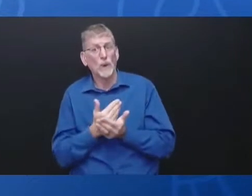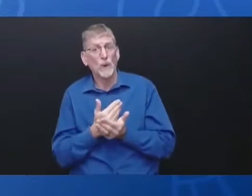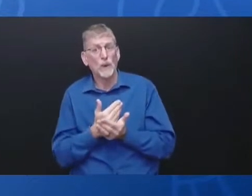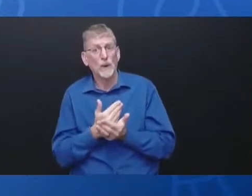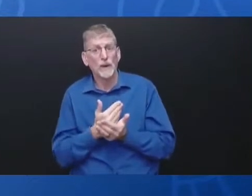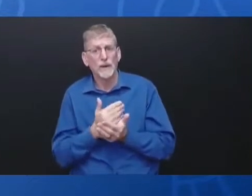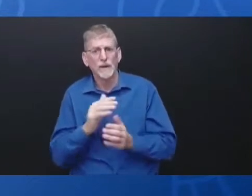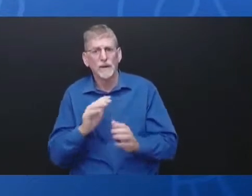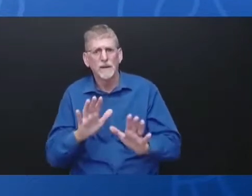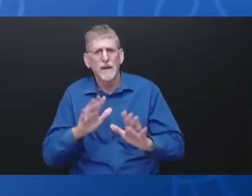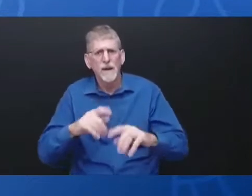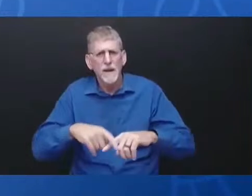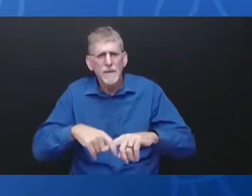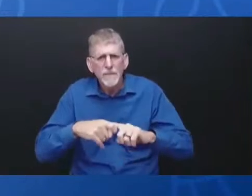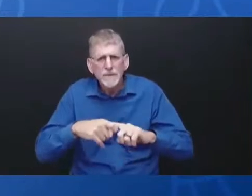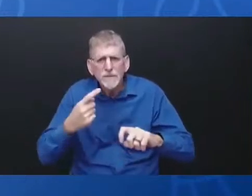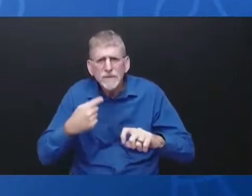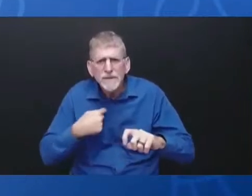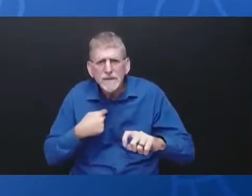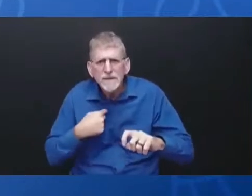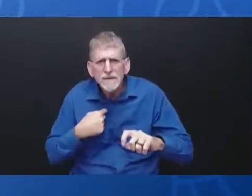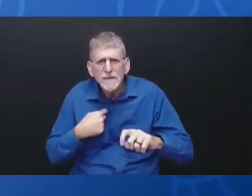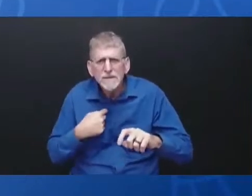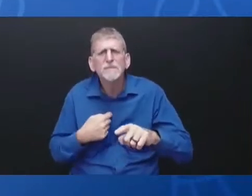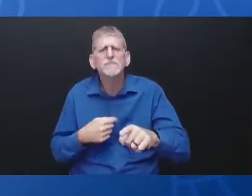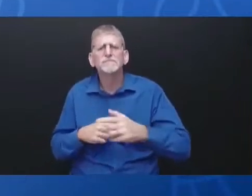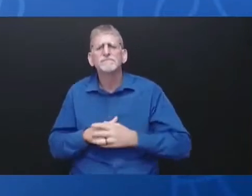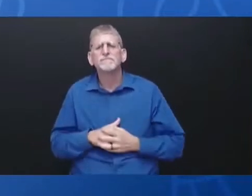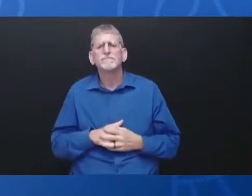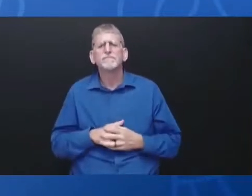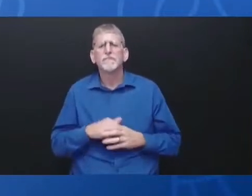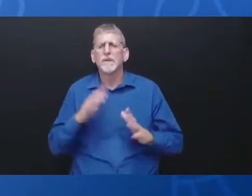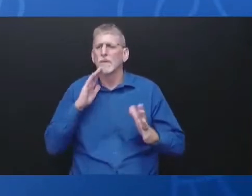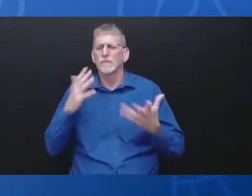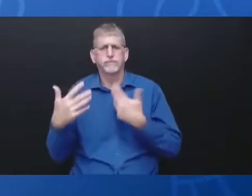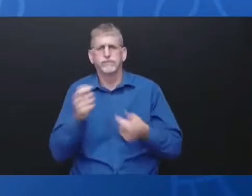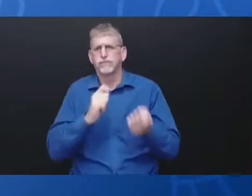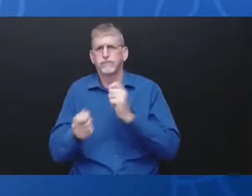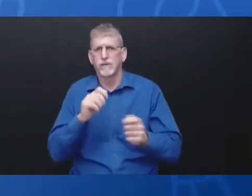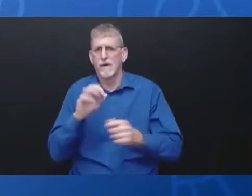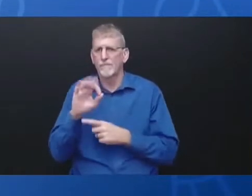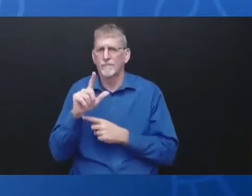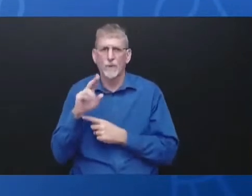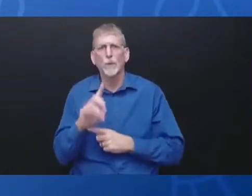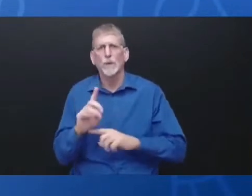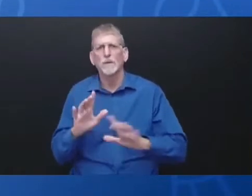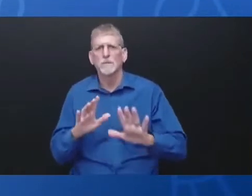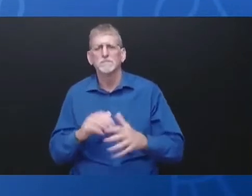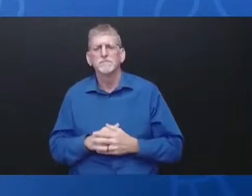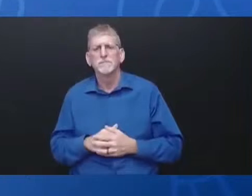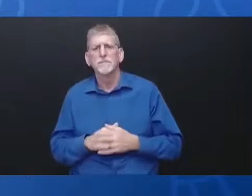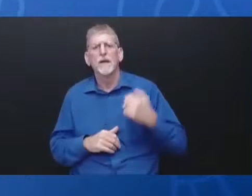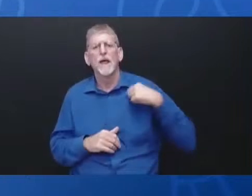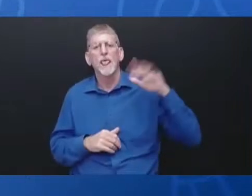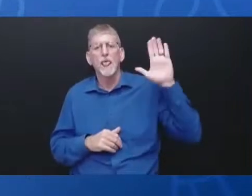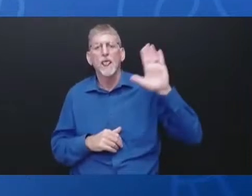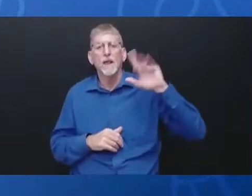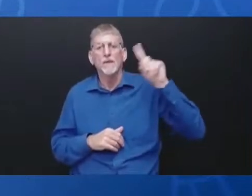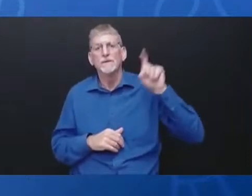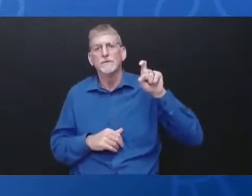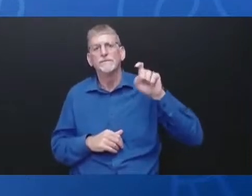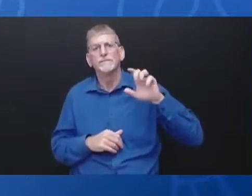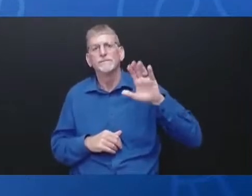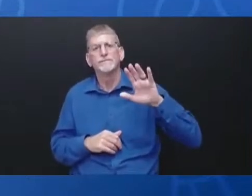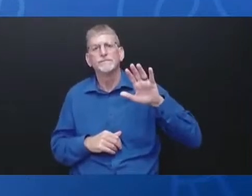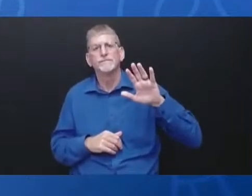you say fluid, Right. could Yes, it go be ahead. overturned, you mean? Go ahead. Can I just follow up on Yemen and your assessment of civilian casualties? Because you'll